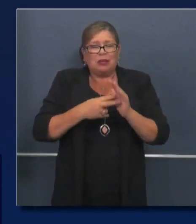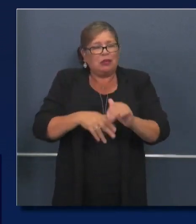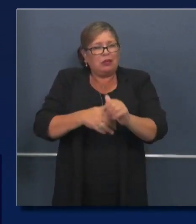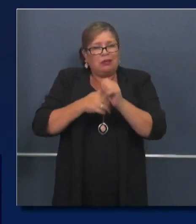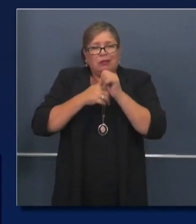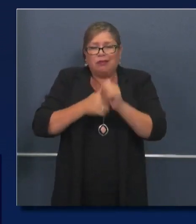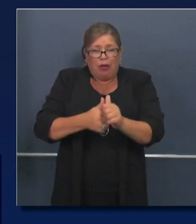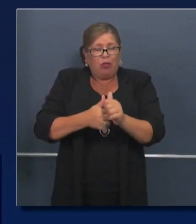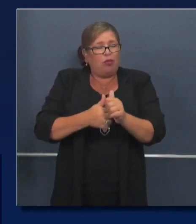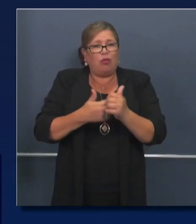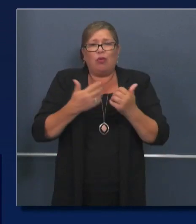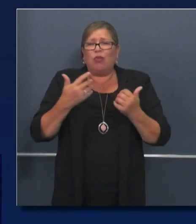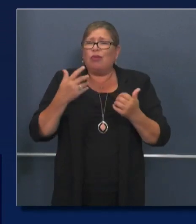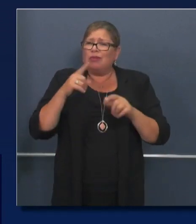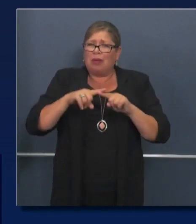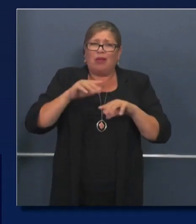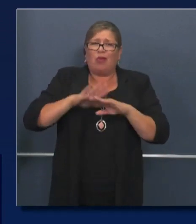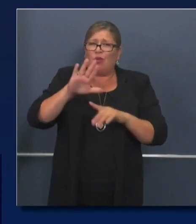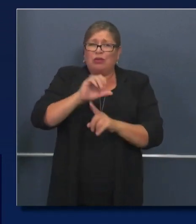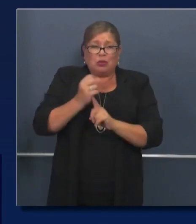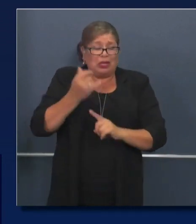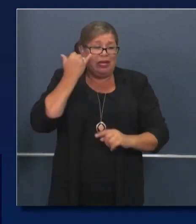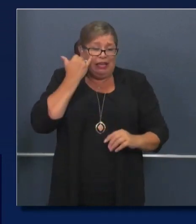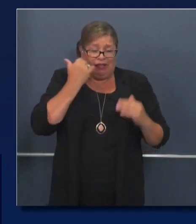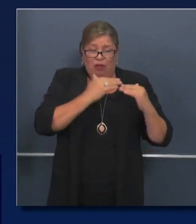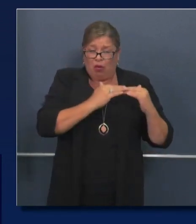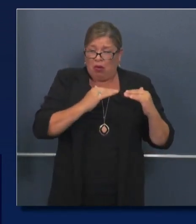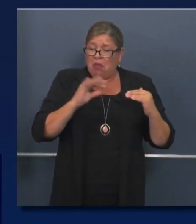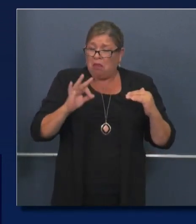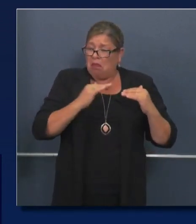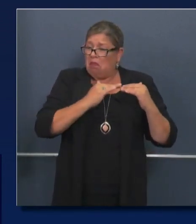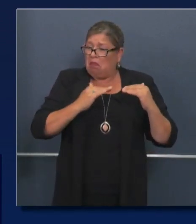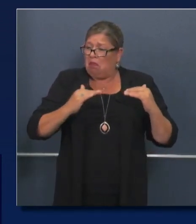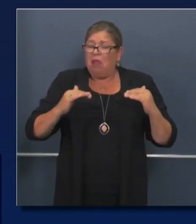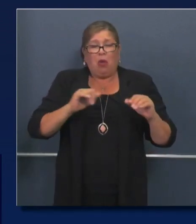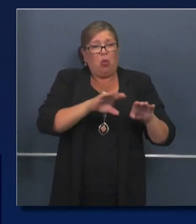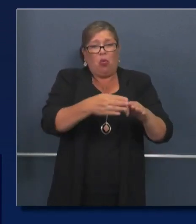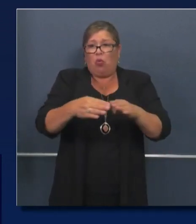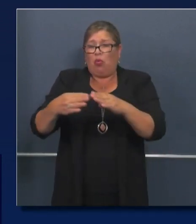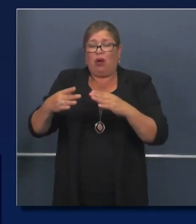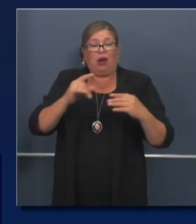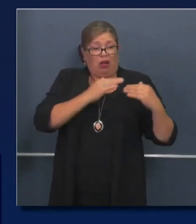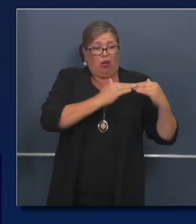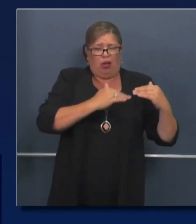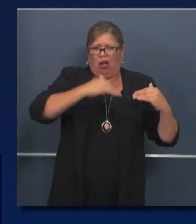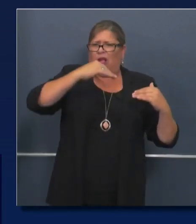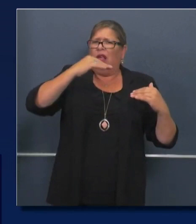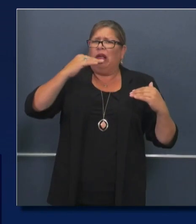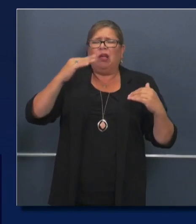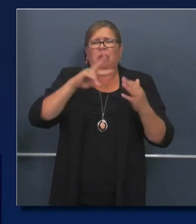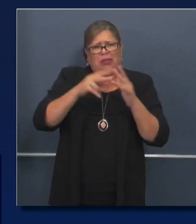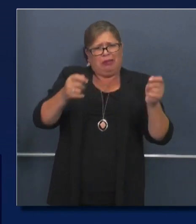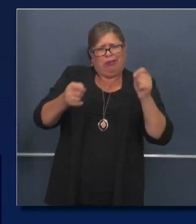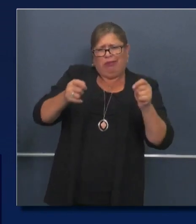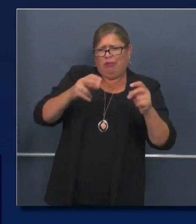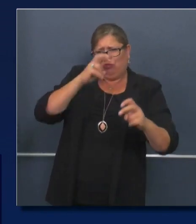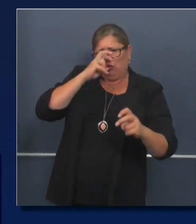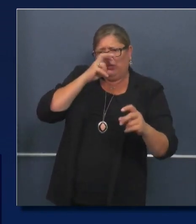of interventions is that third key of county monitoring that is foundational. But again, all of this